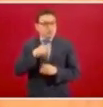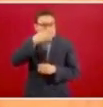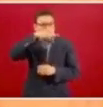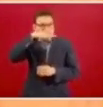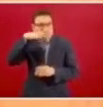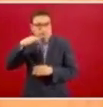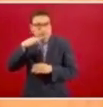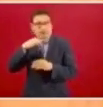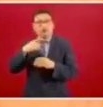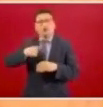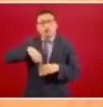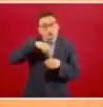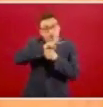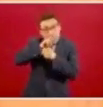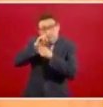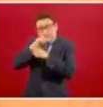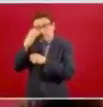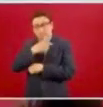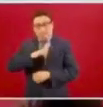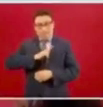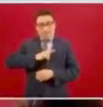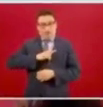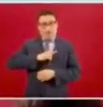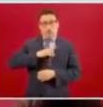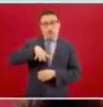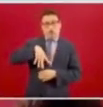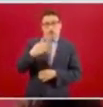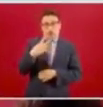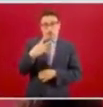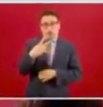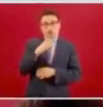infrastructure that was developed during the influenza